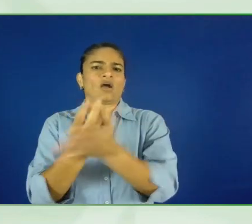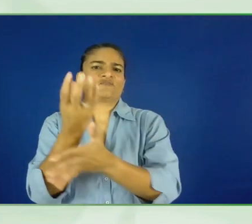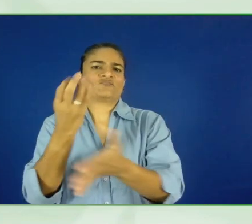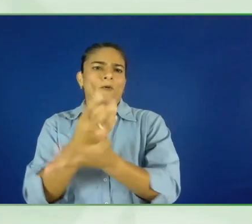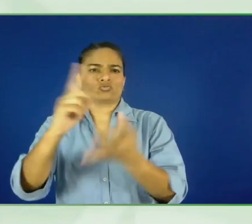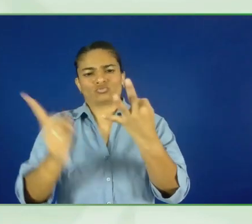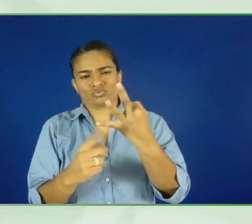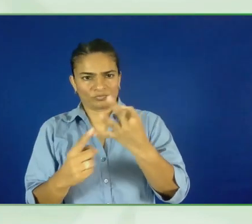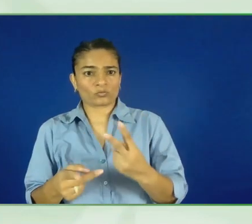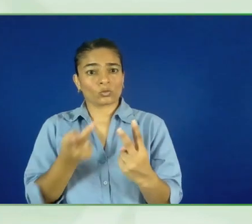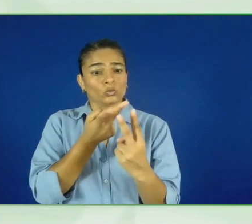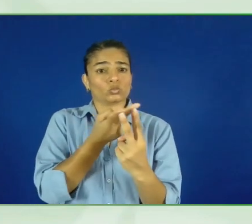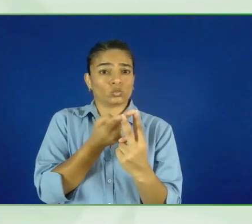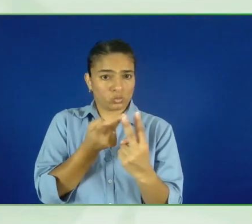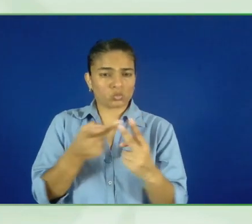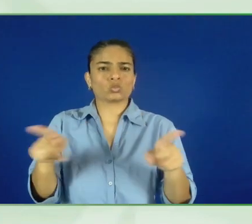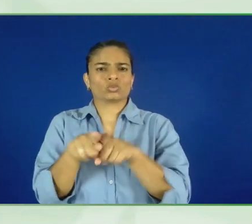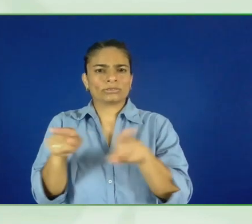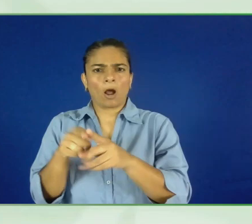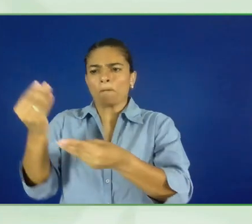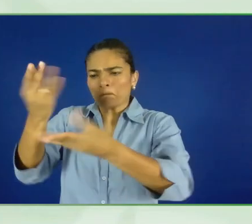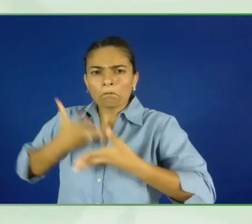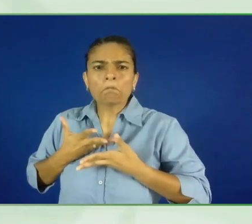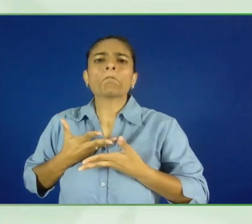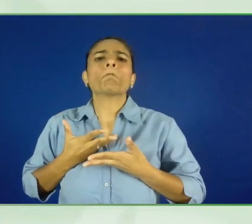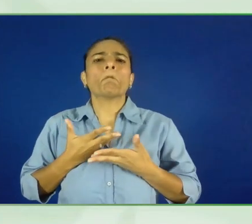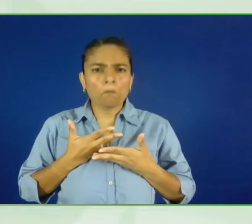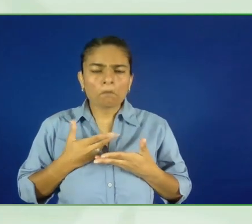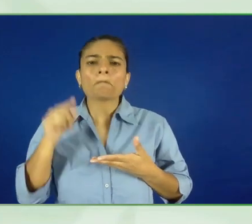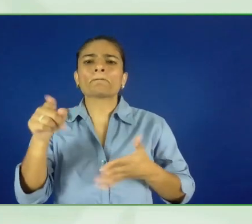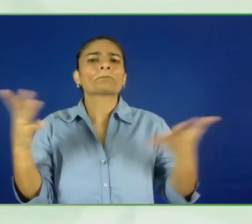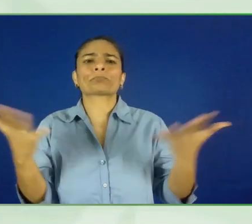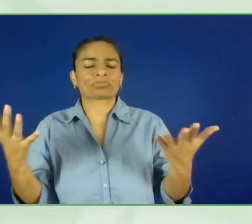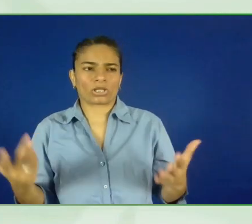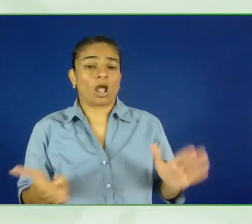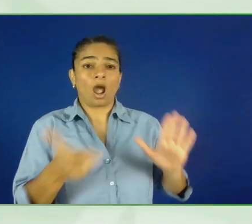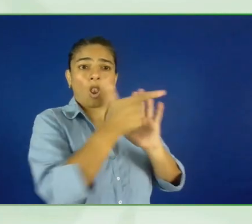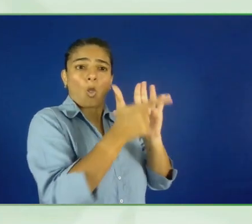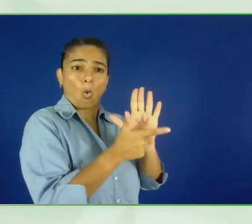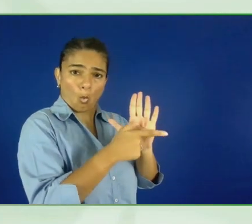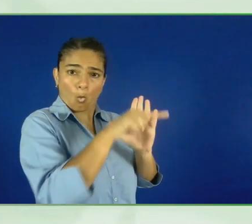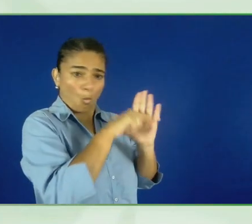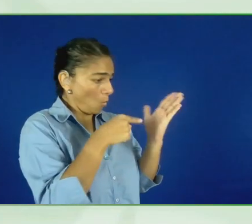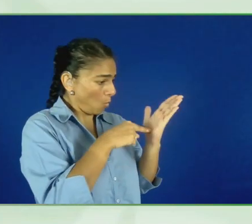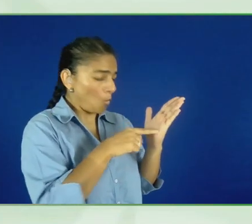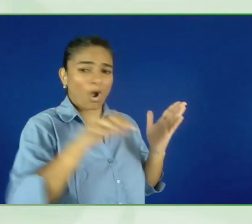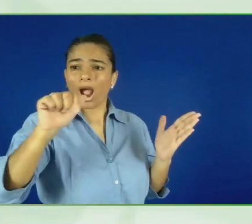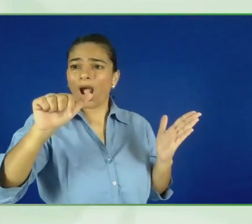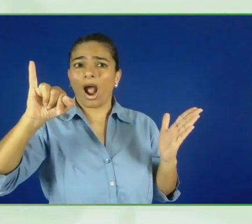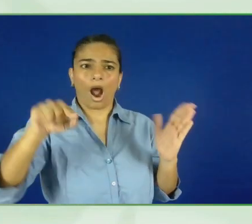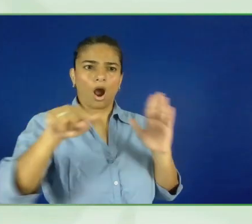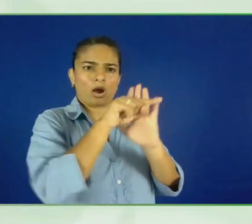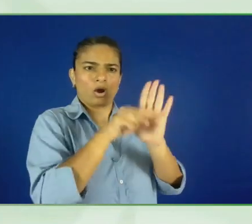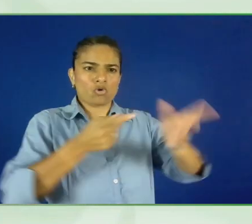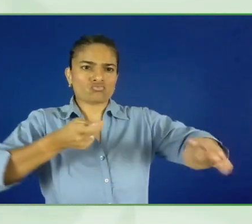also context on the legal side of AI regulations. There are also property rights, there